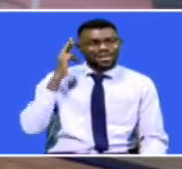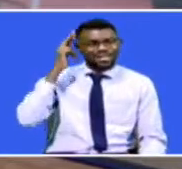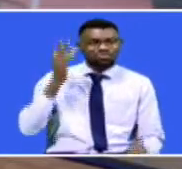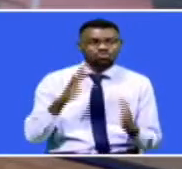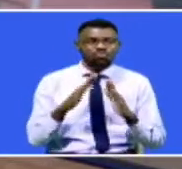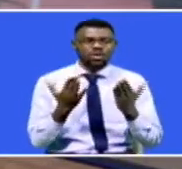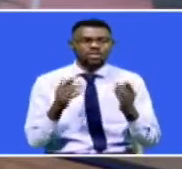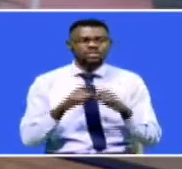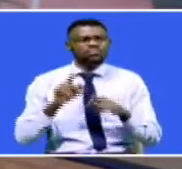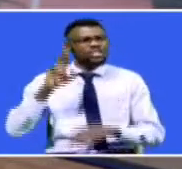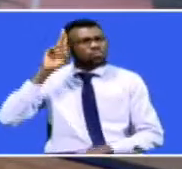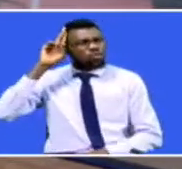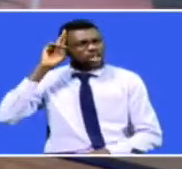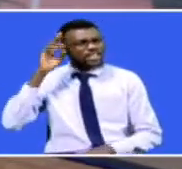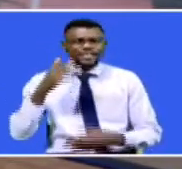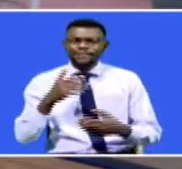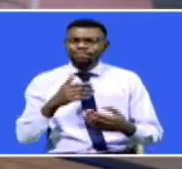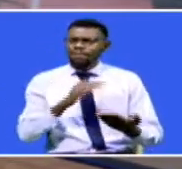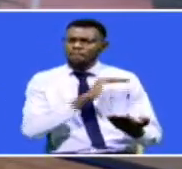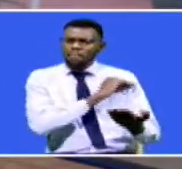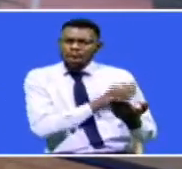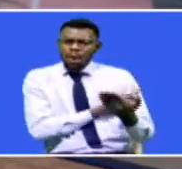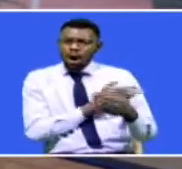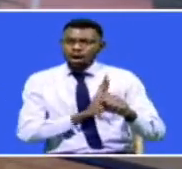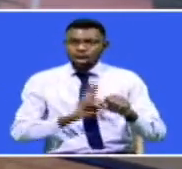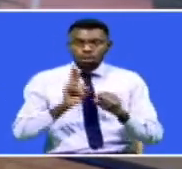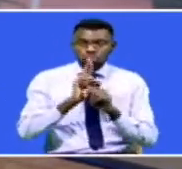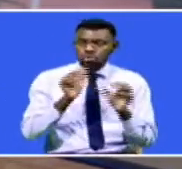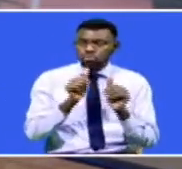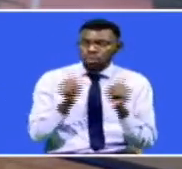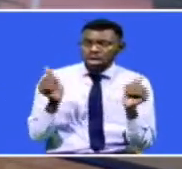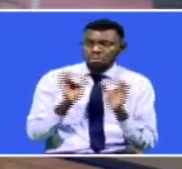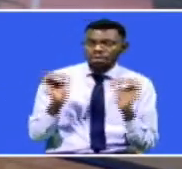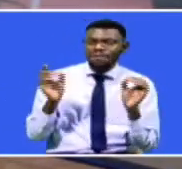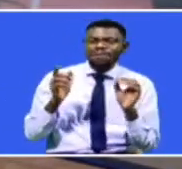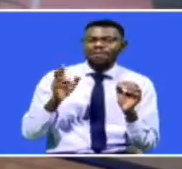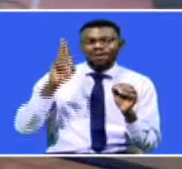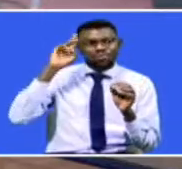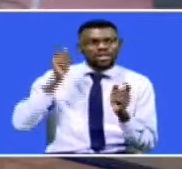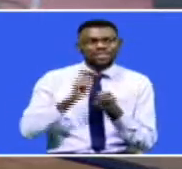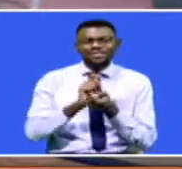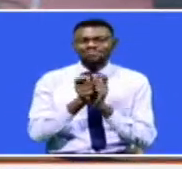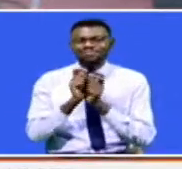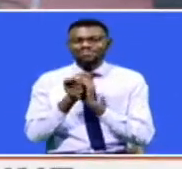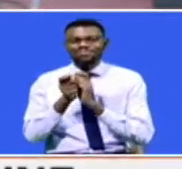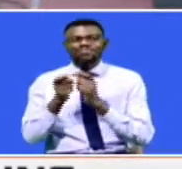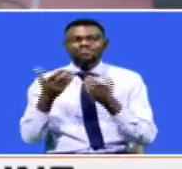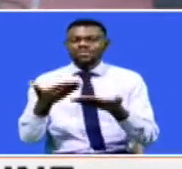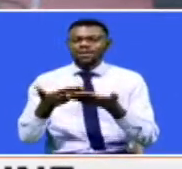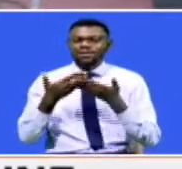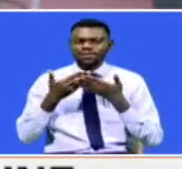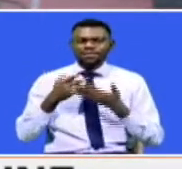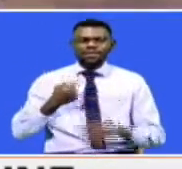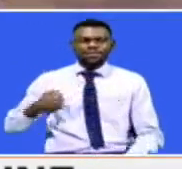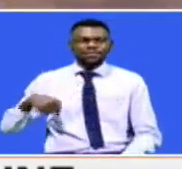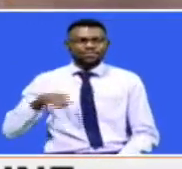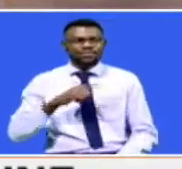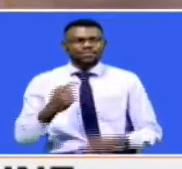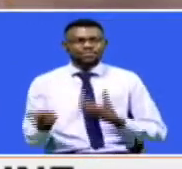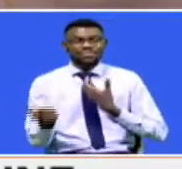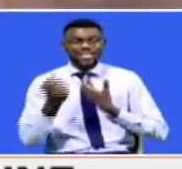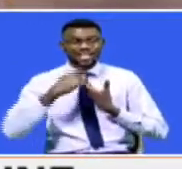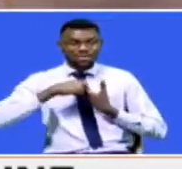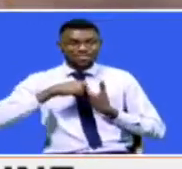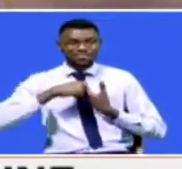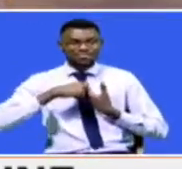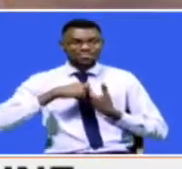police excesses? How do we truly go about police reforms? To help us decipher all this, I'm joined by Isabella Obara,